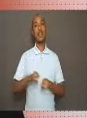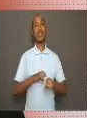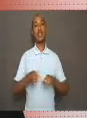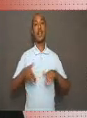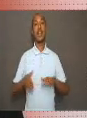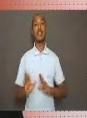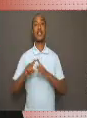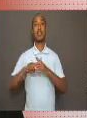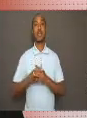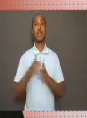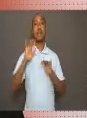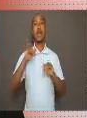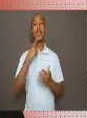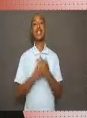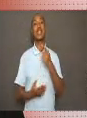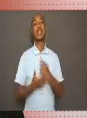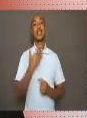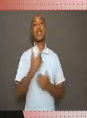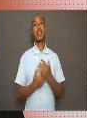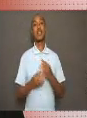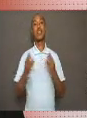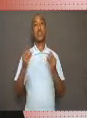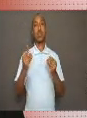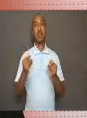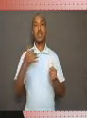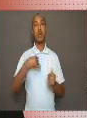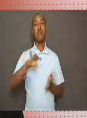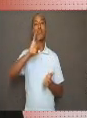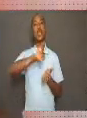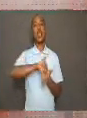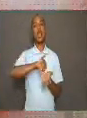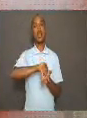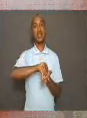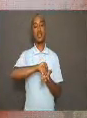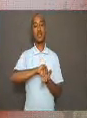Let us begin by discussing the solubility of salts.